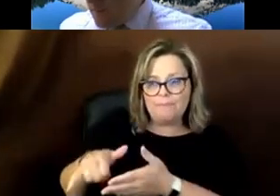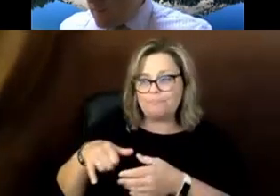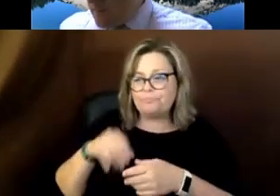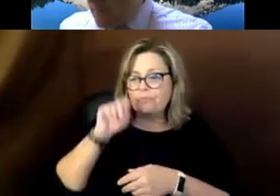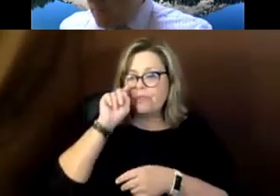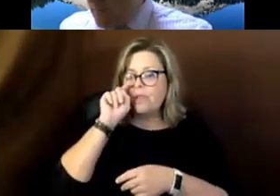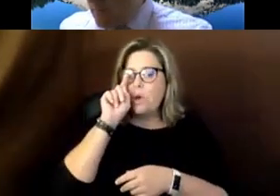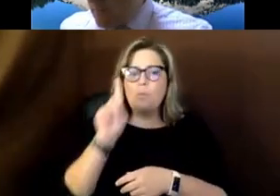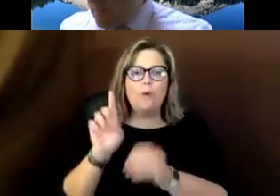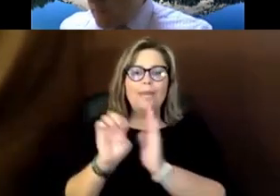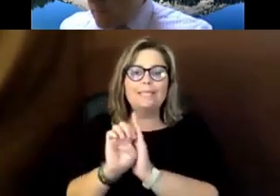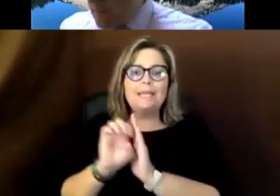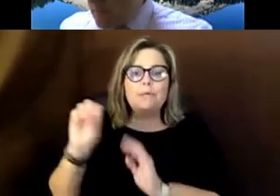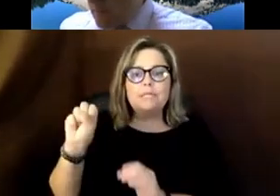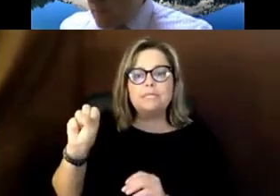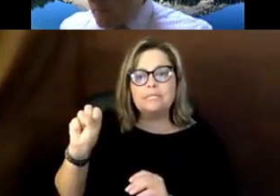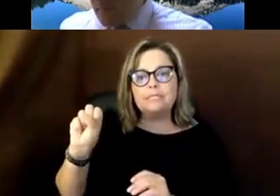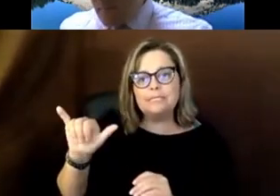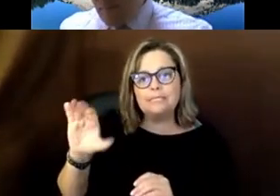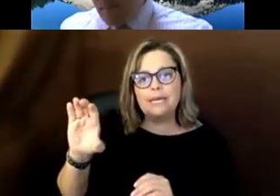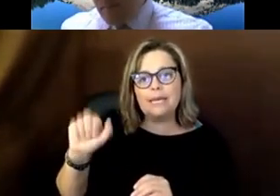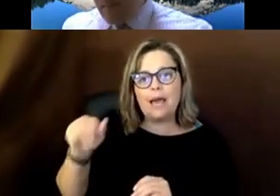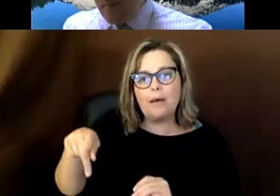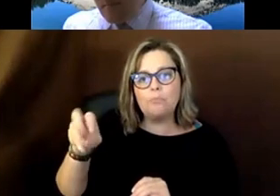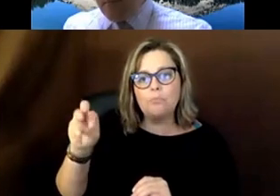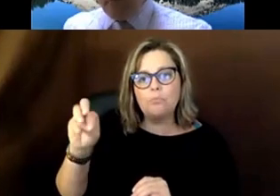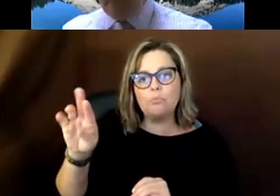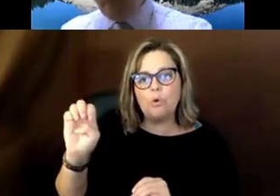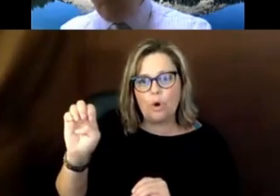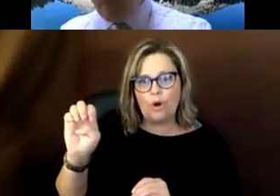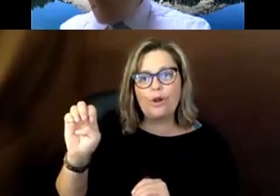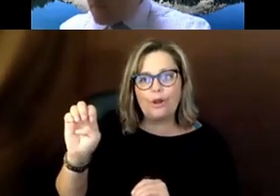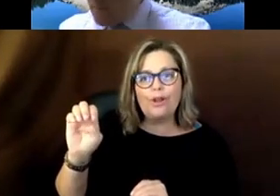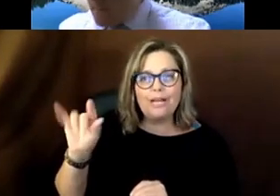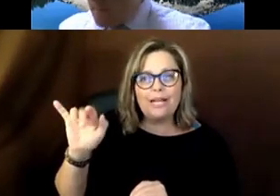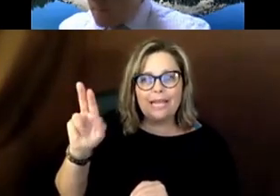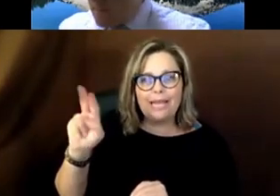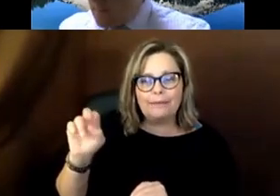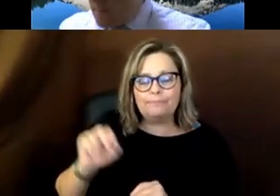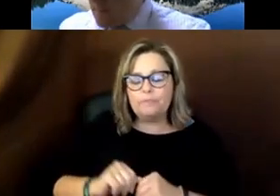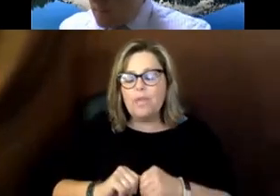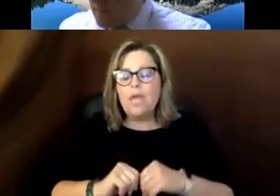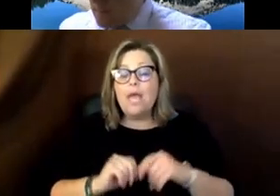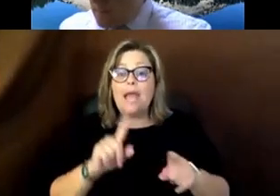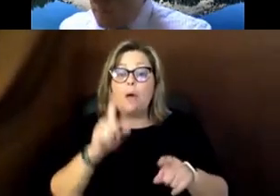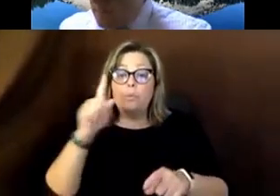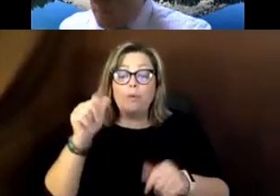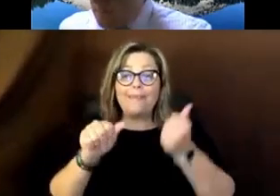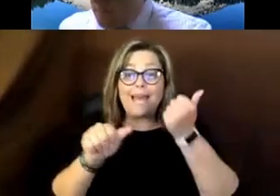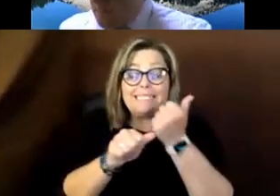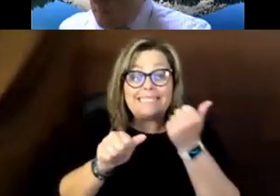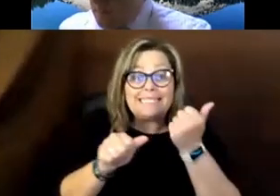And the assisted living waiver, it's limited in California, but it provides for